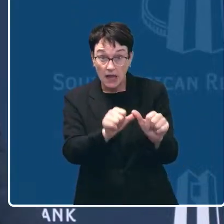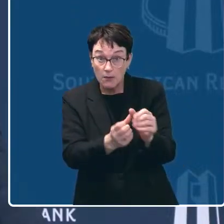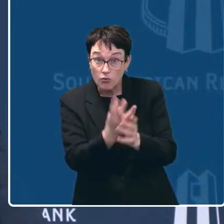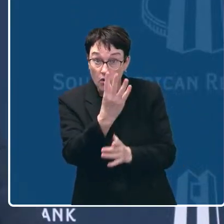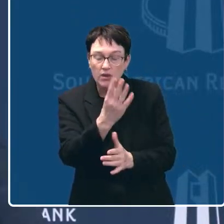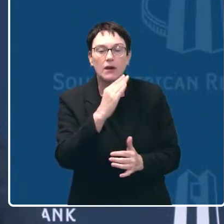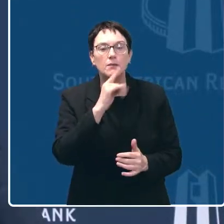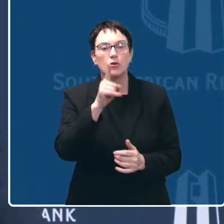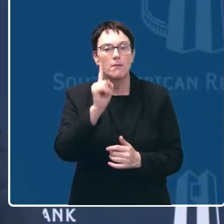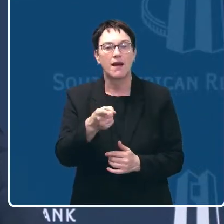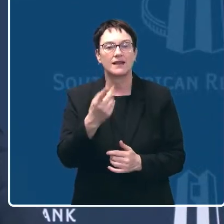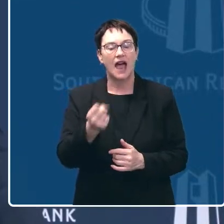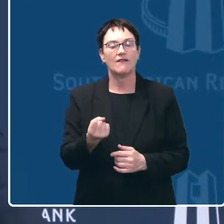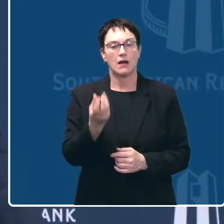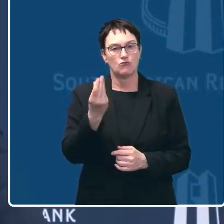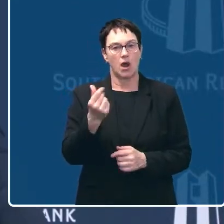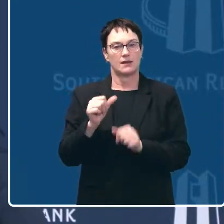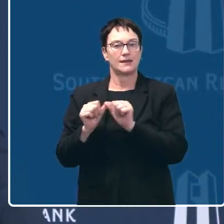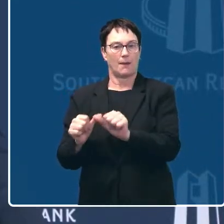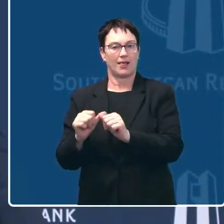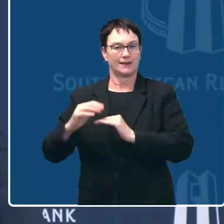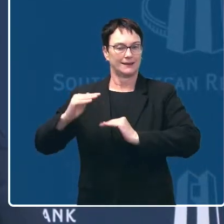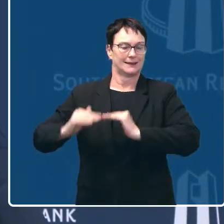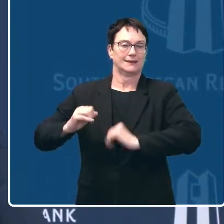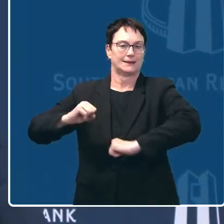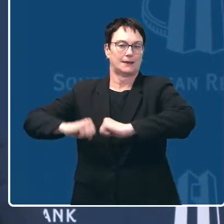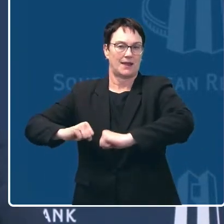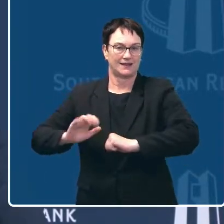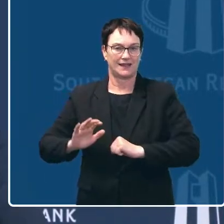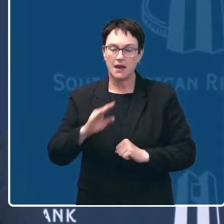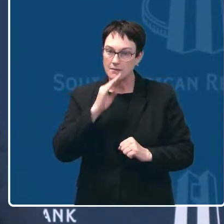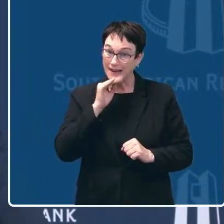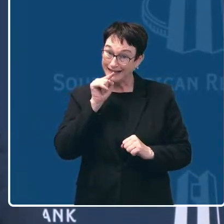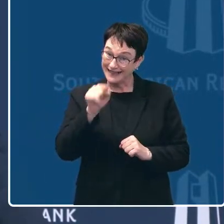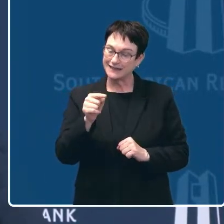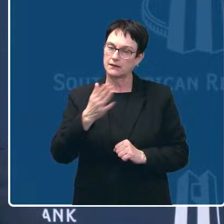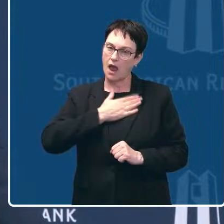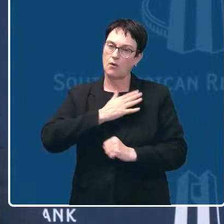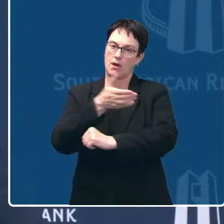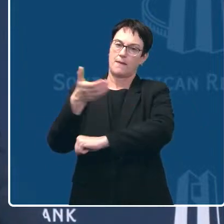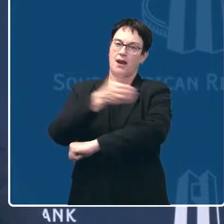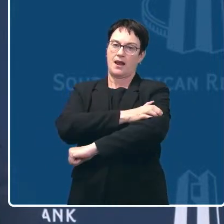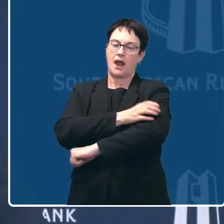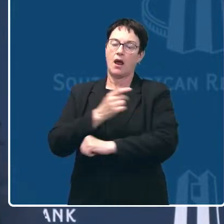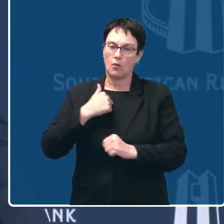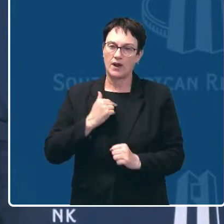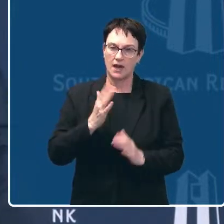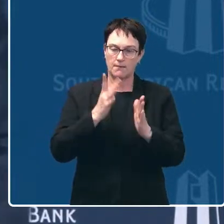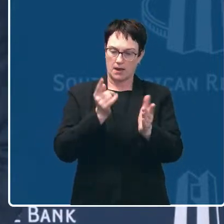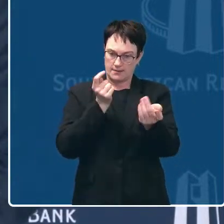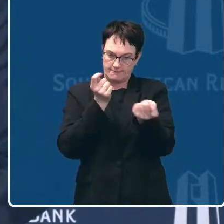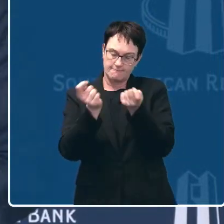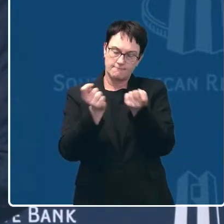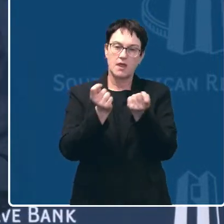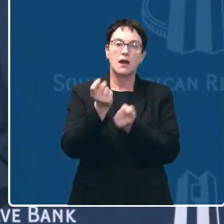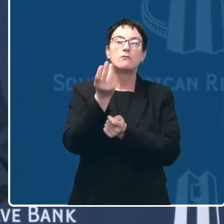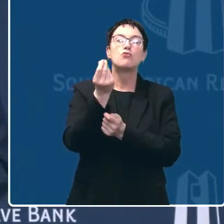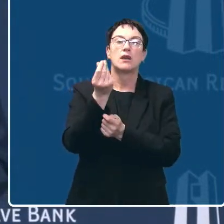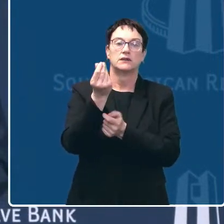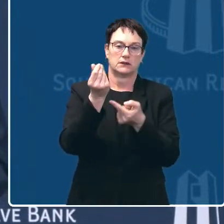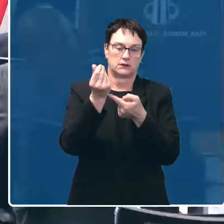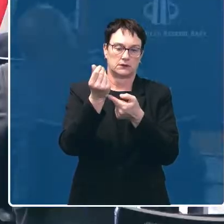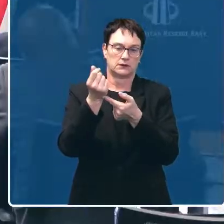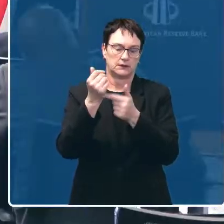Reserve Bank to stay true to that mandate of price stability. Yes.